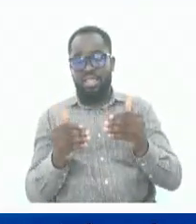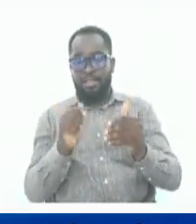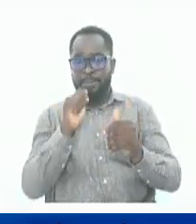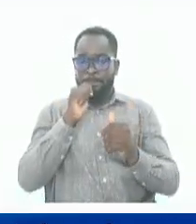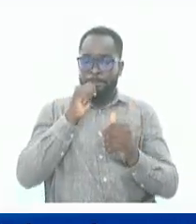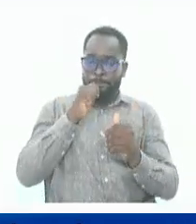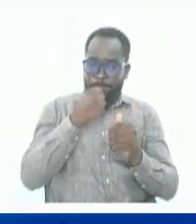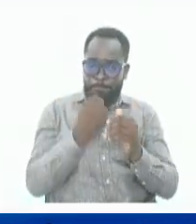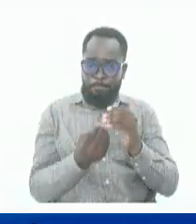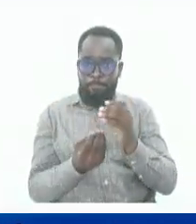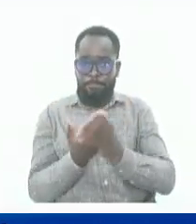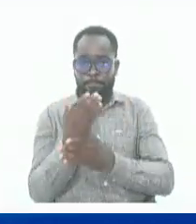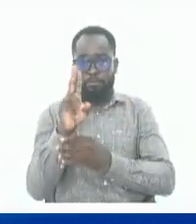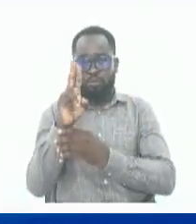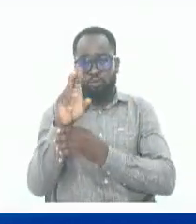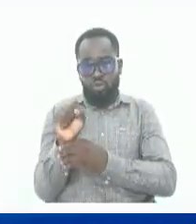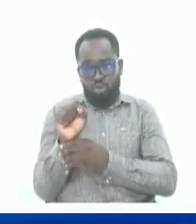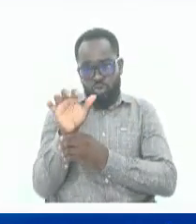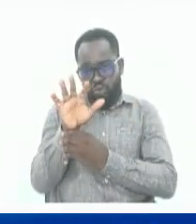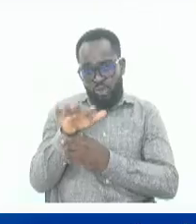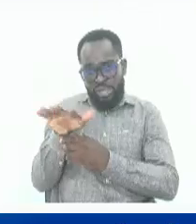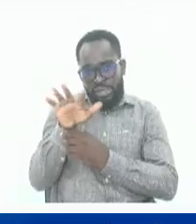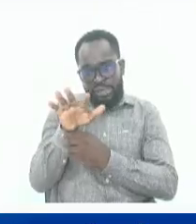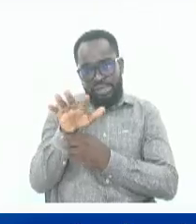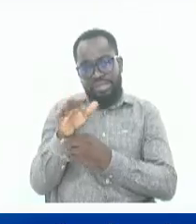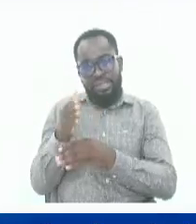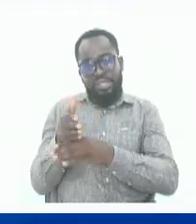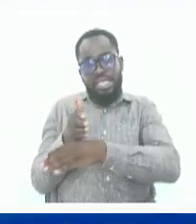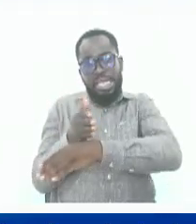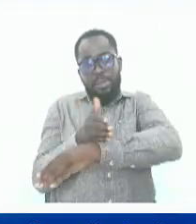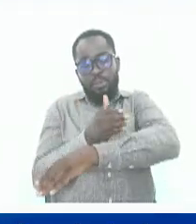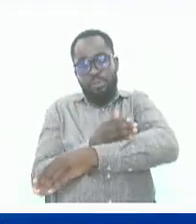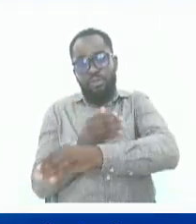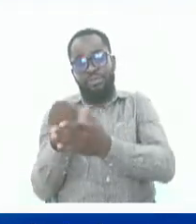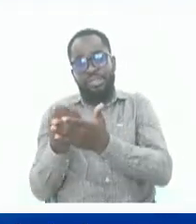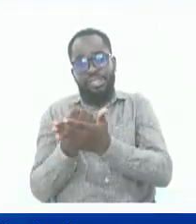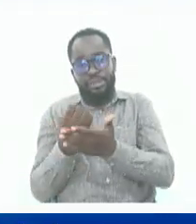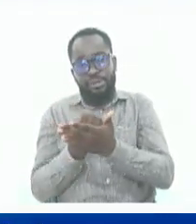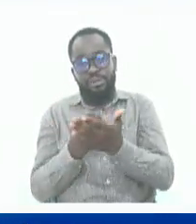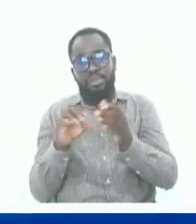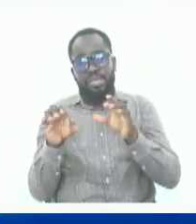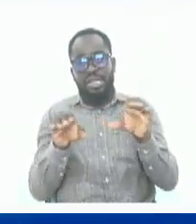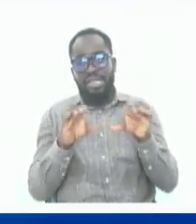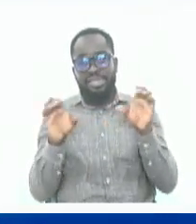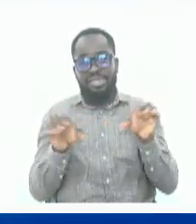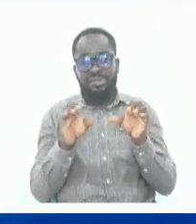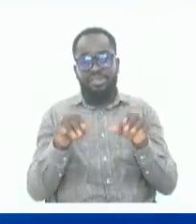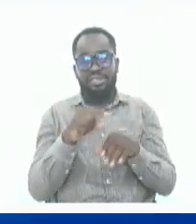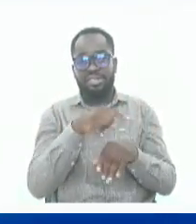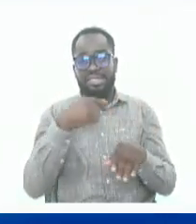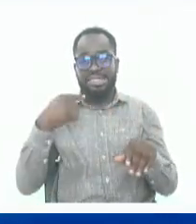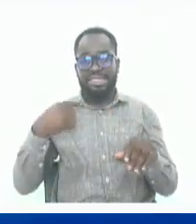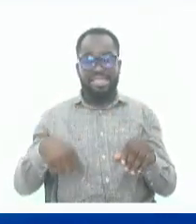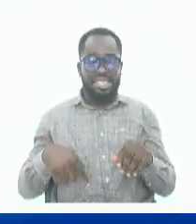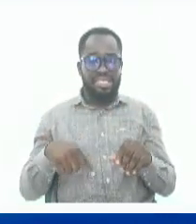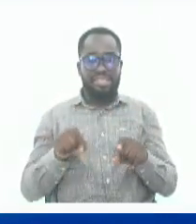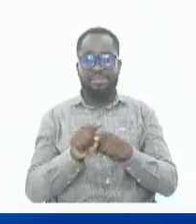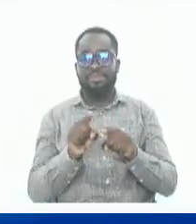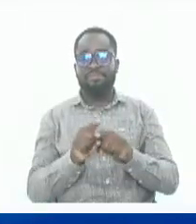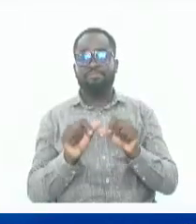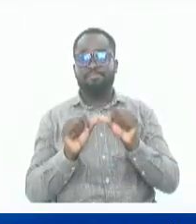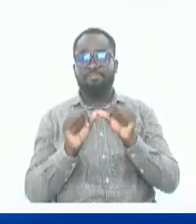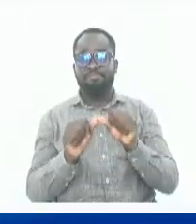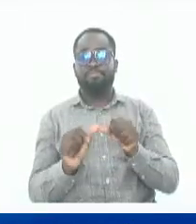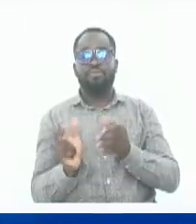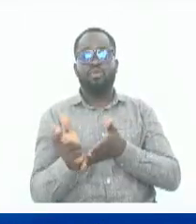growth in the U.S., improved economic activity in China, and uneven but stable